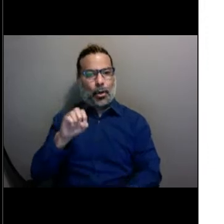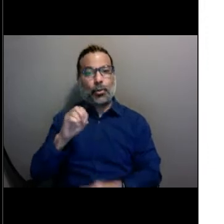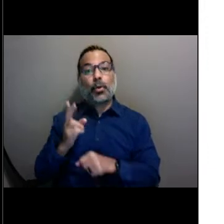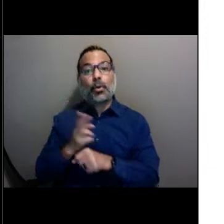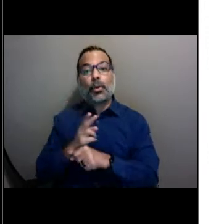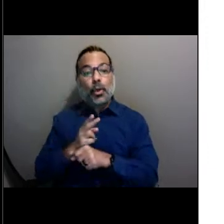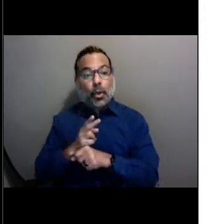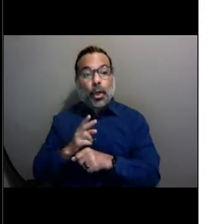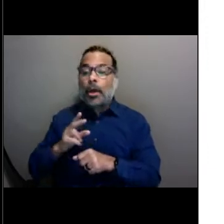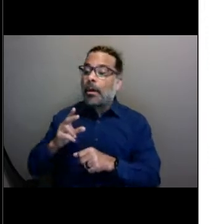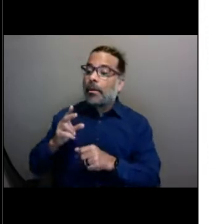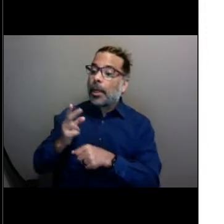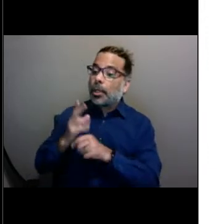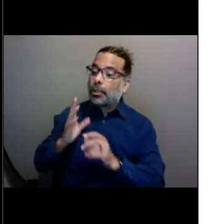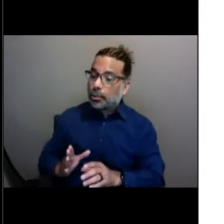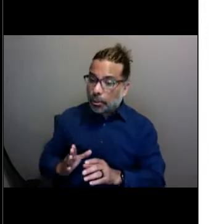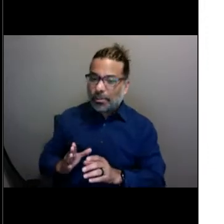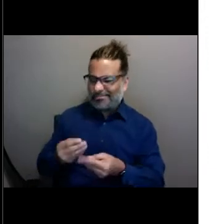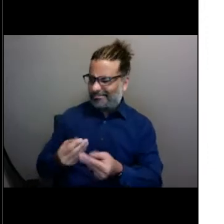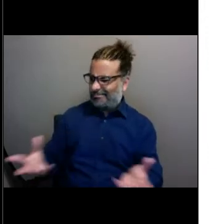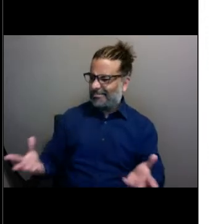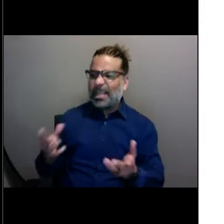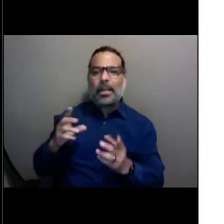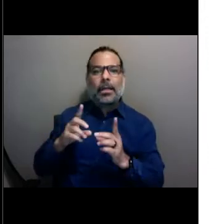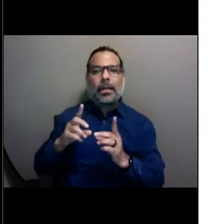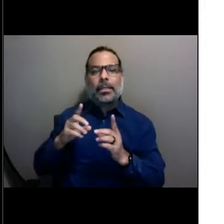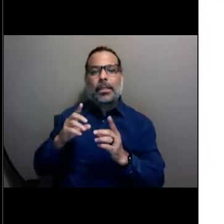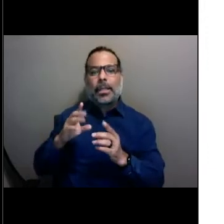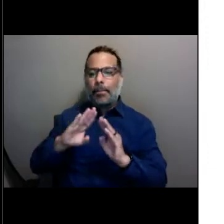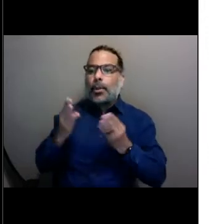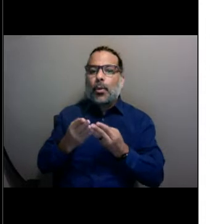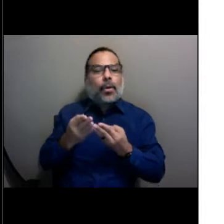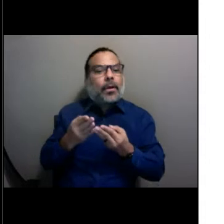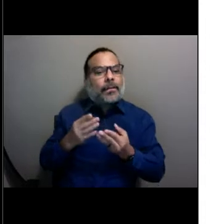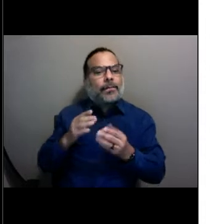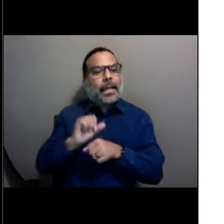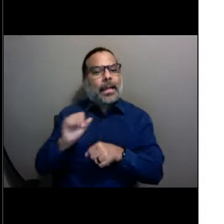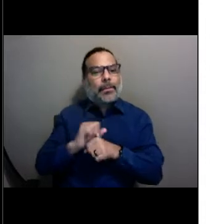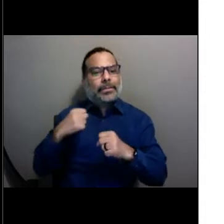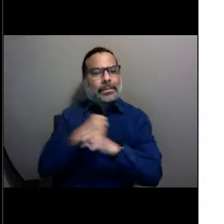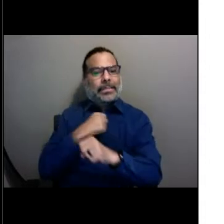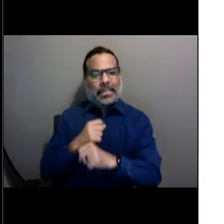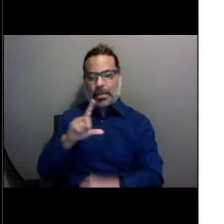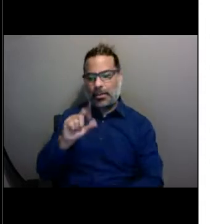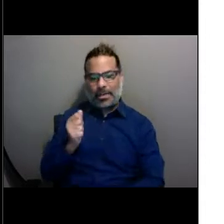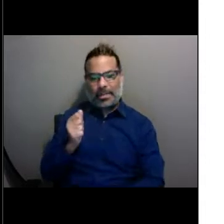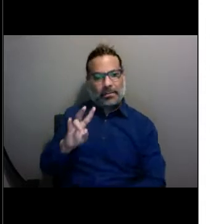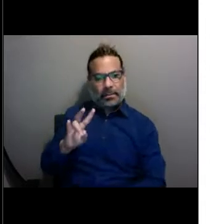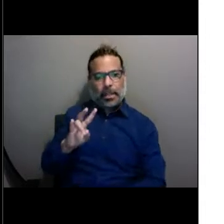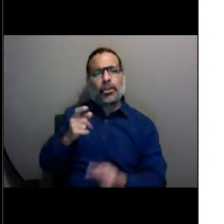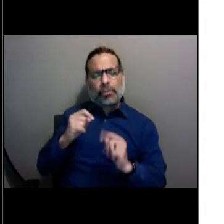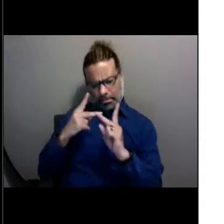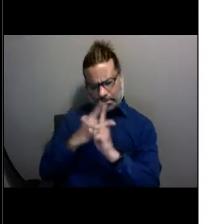expenditure survey administered by the Bureau of Labor Statistics in 2017 to try to quantify the average